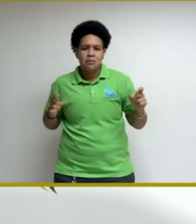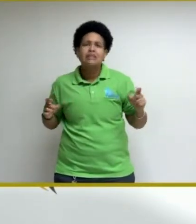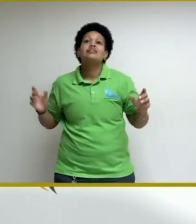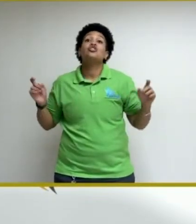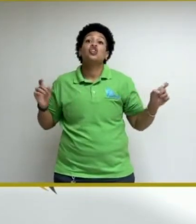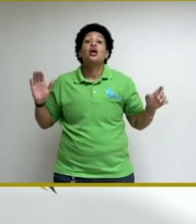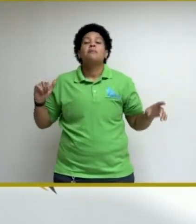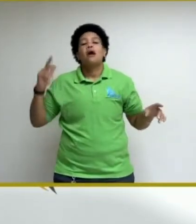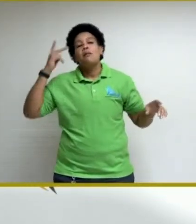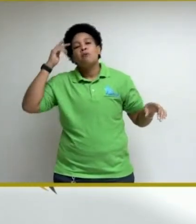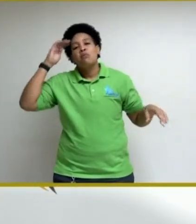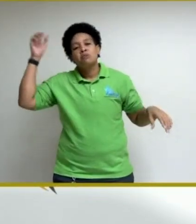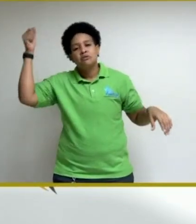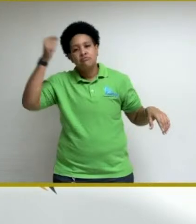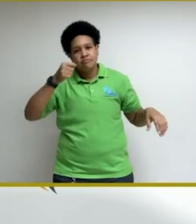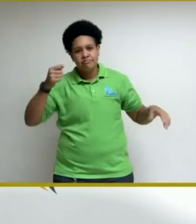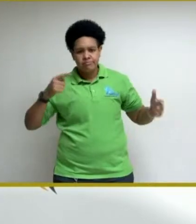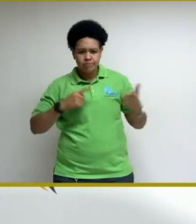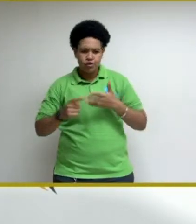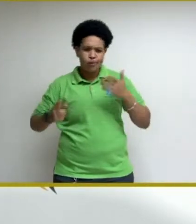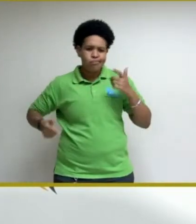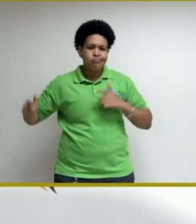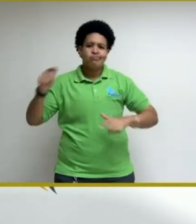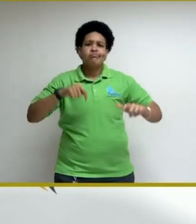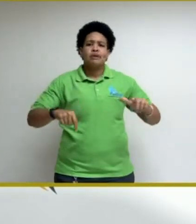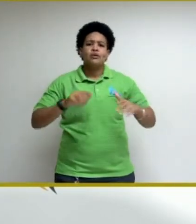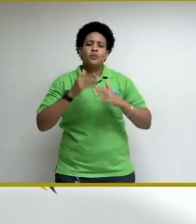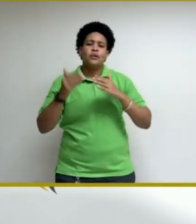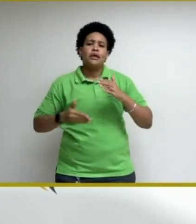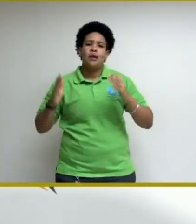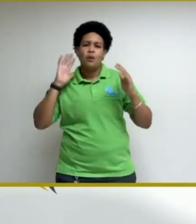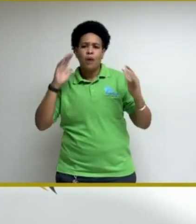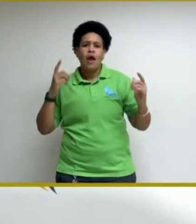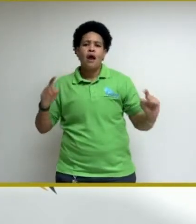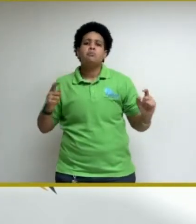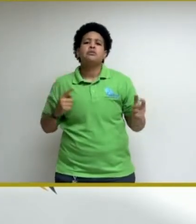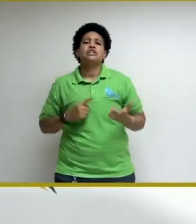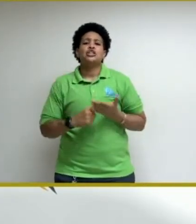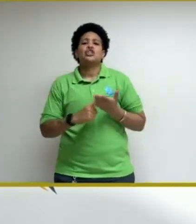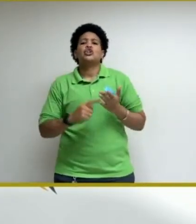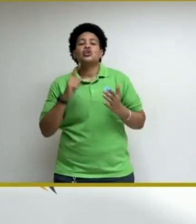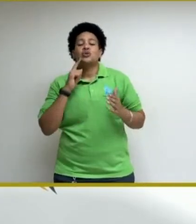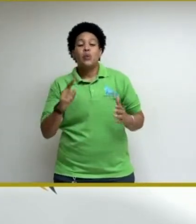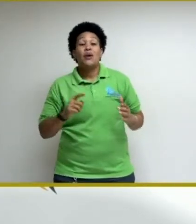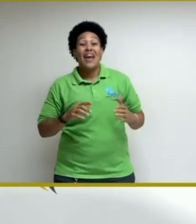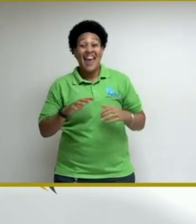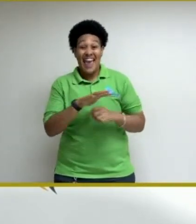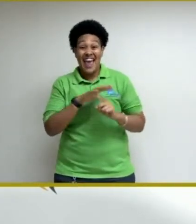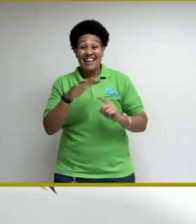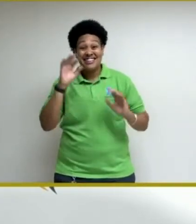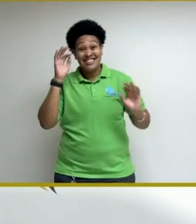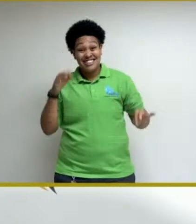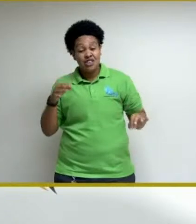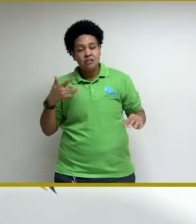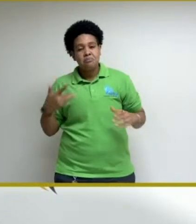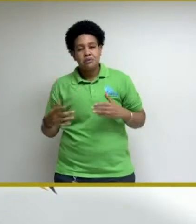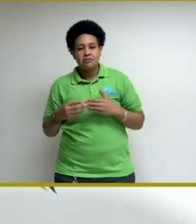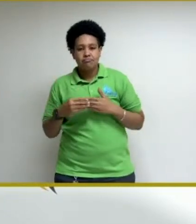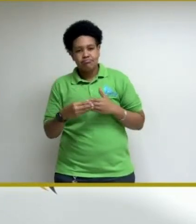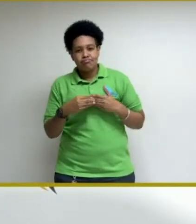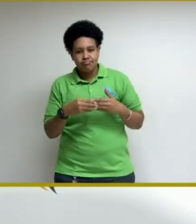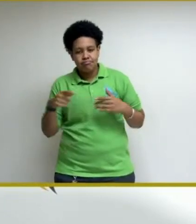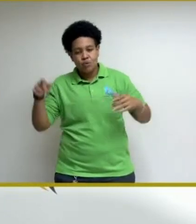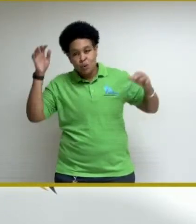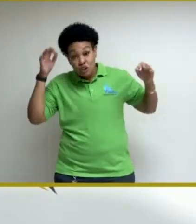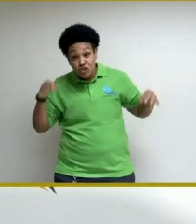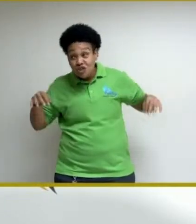of Cabinet. And so the environment is quite fluid. Those decisions are taken based